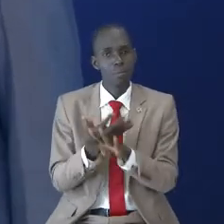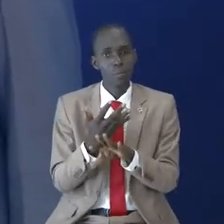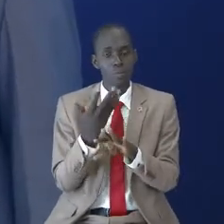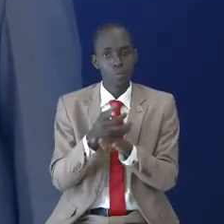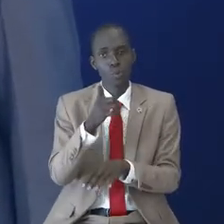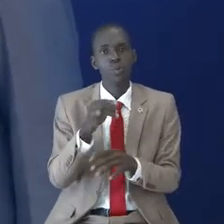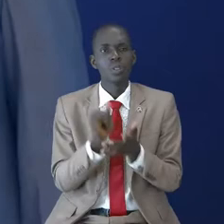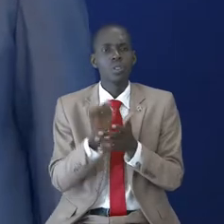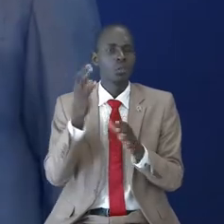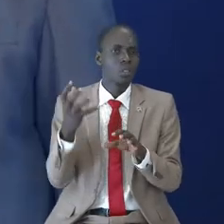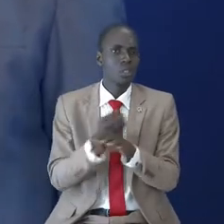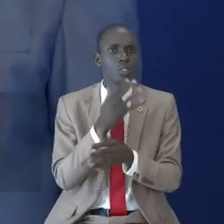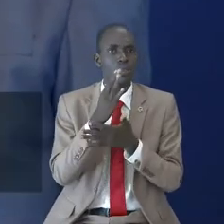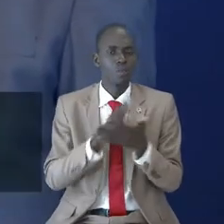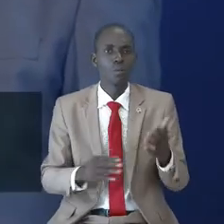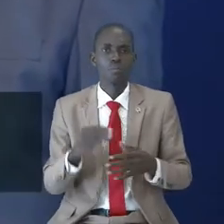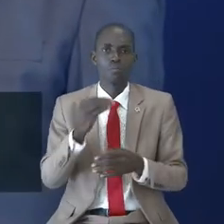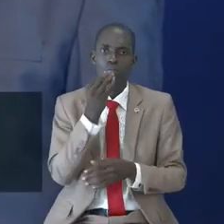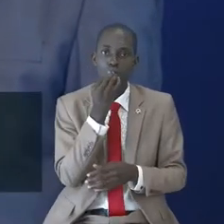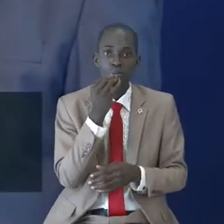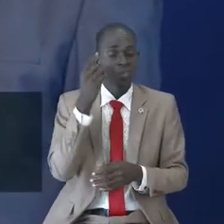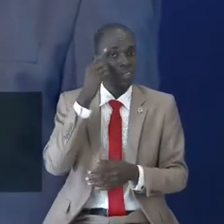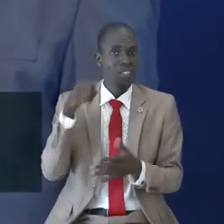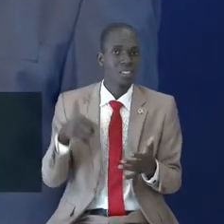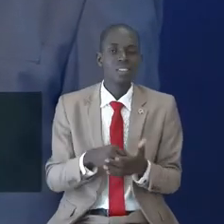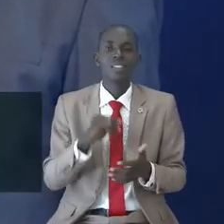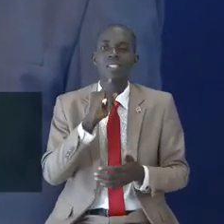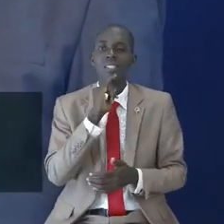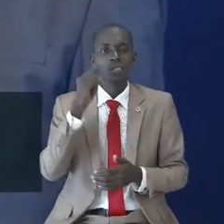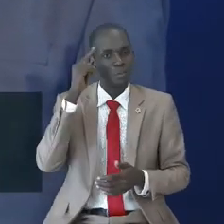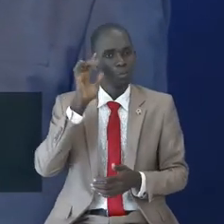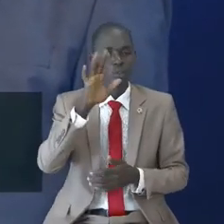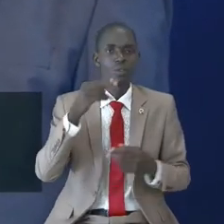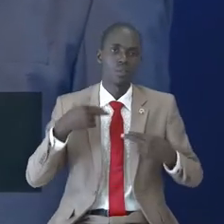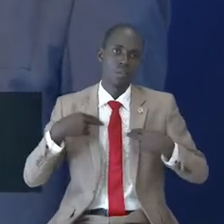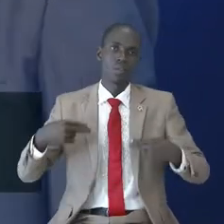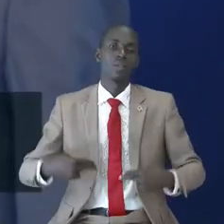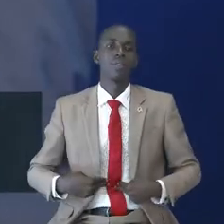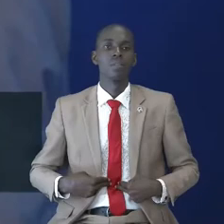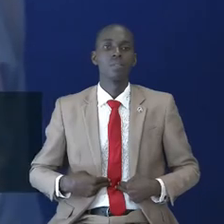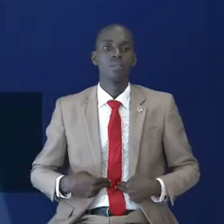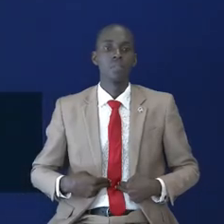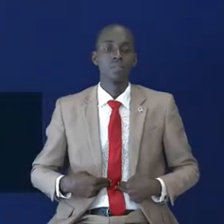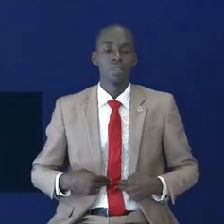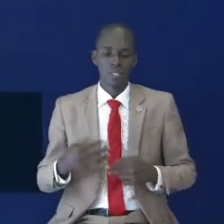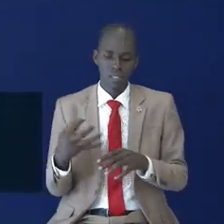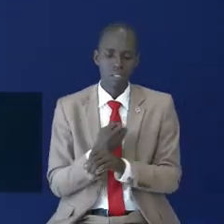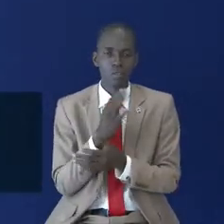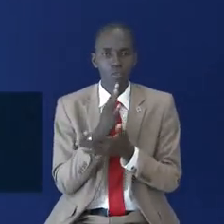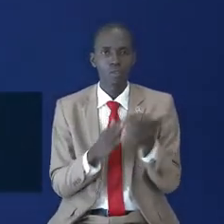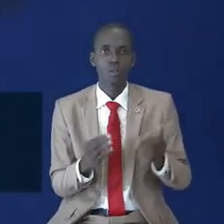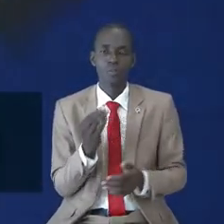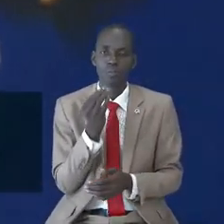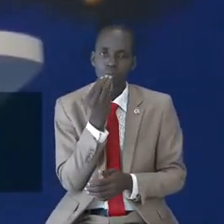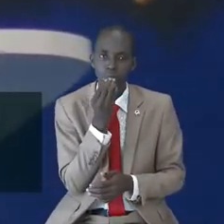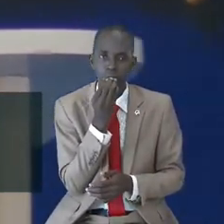food, some meat, for this is for your health. Take some food,